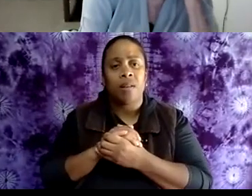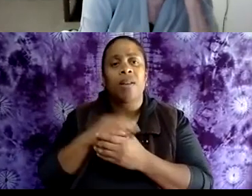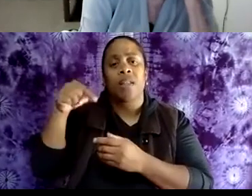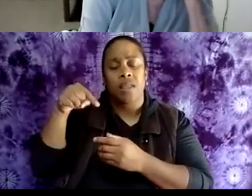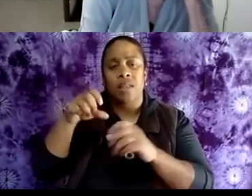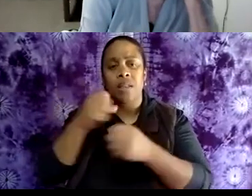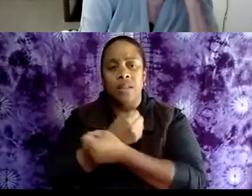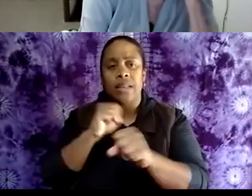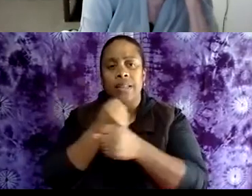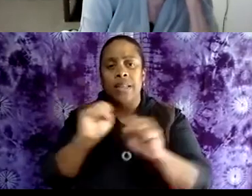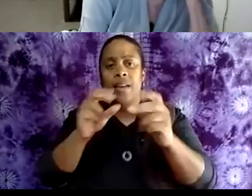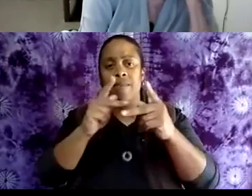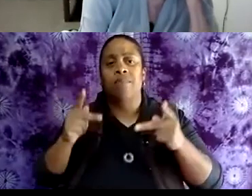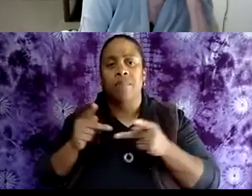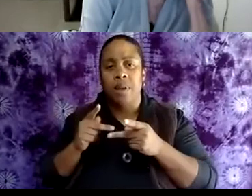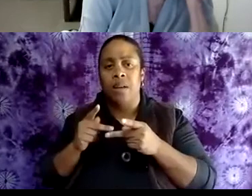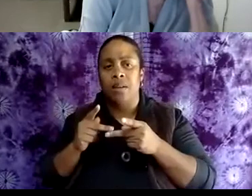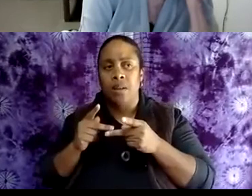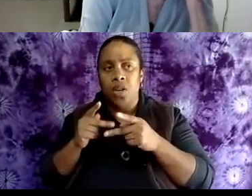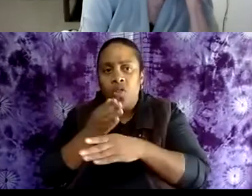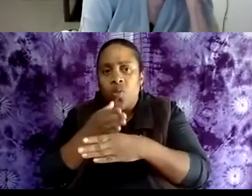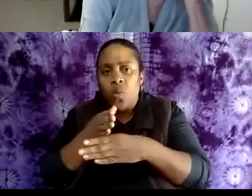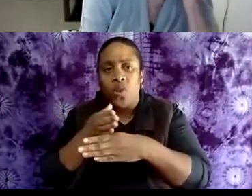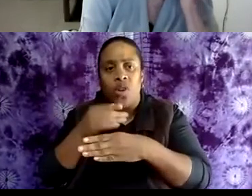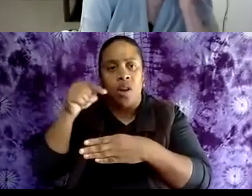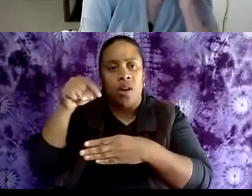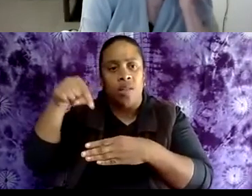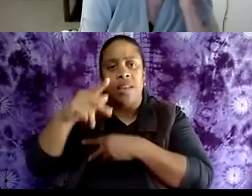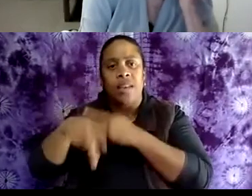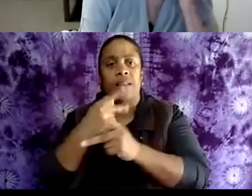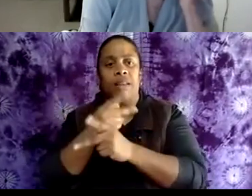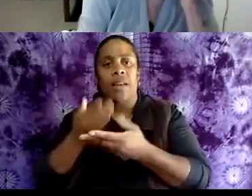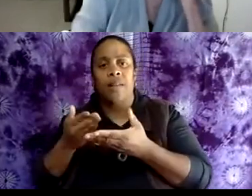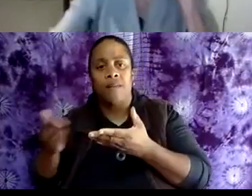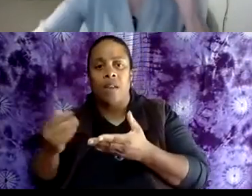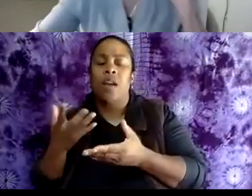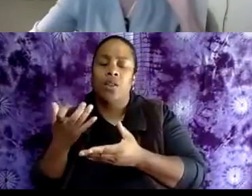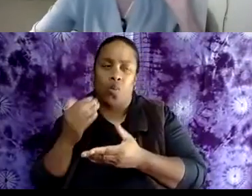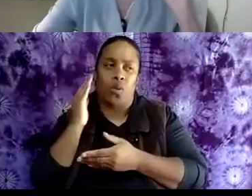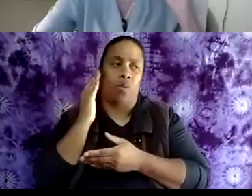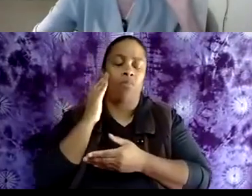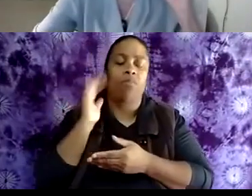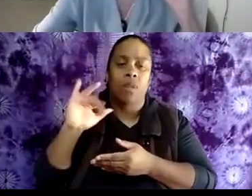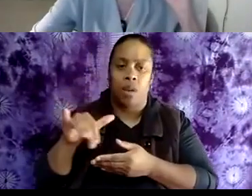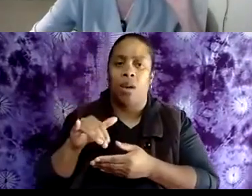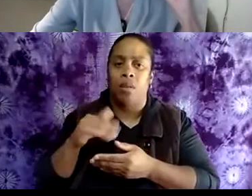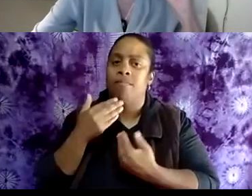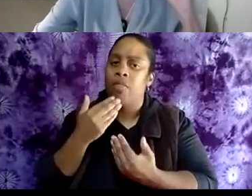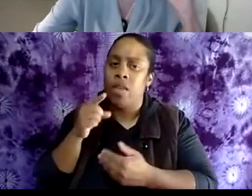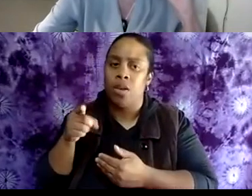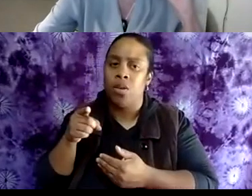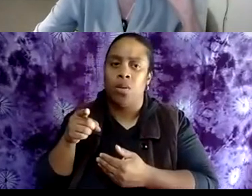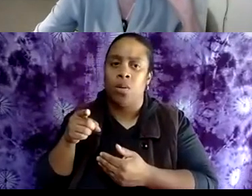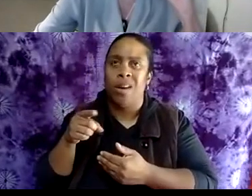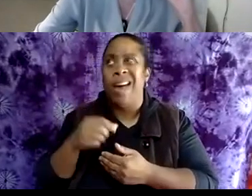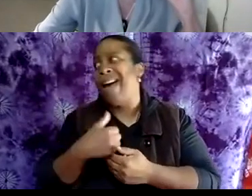place to say this sort of thing. And I'm saying that to recognize and acknowledge that it's not a safe place